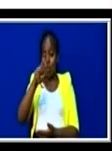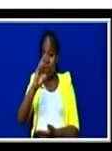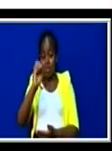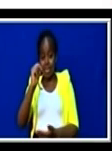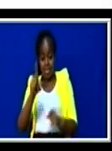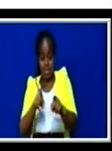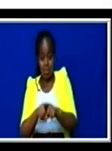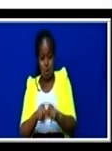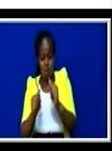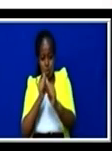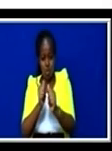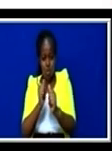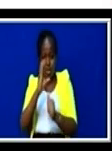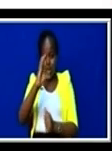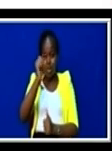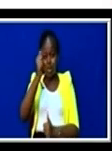They catalyze